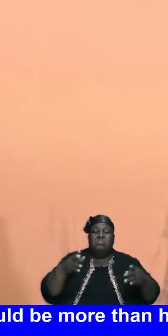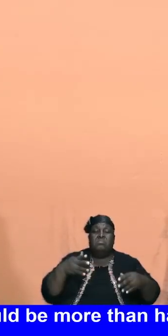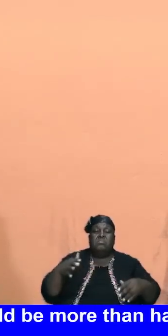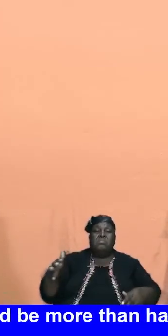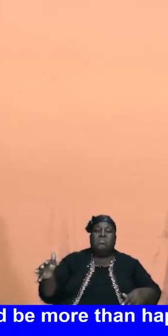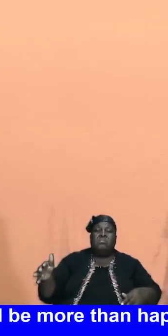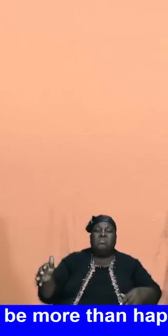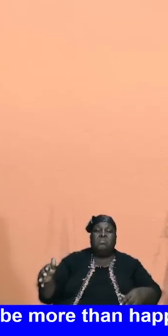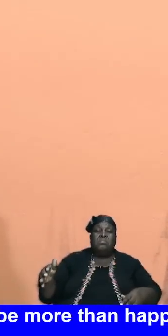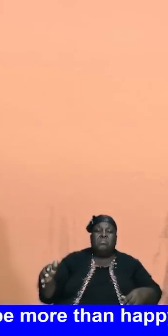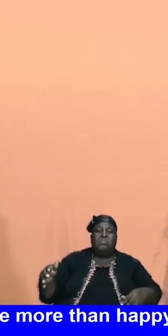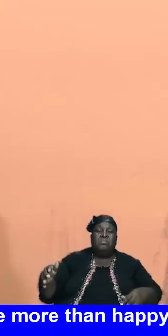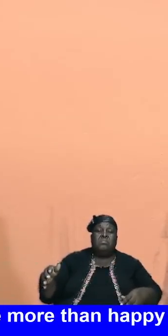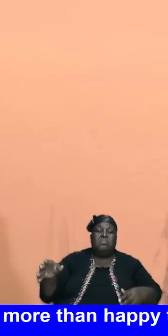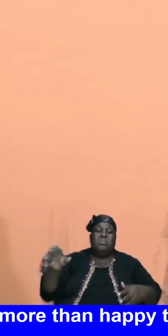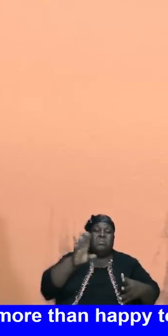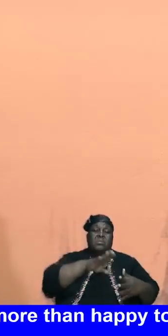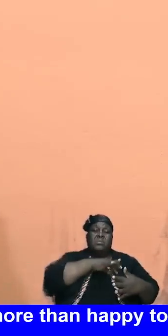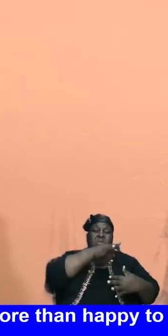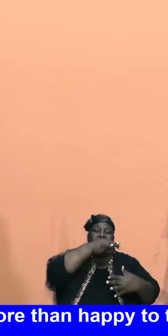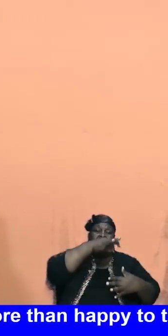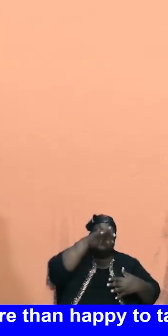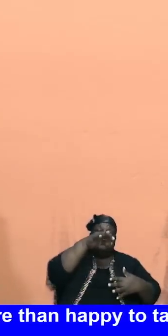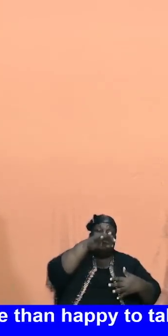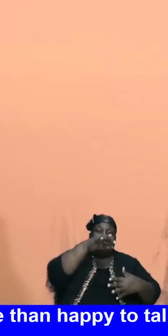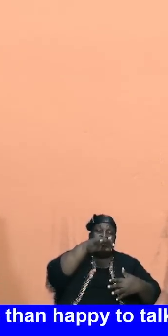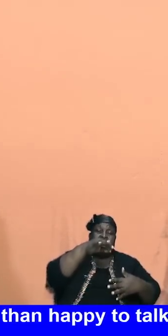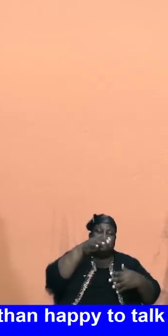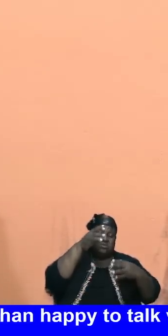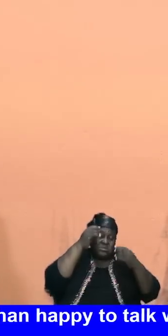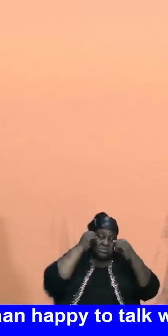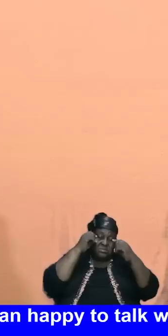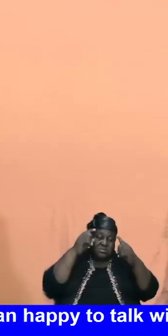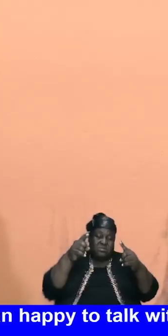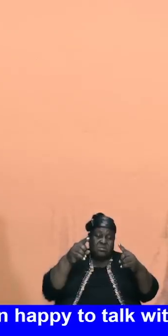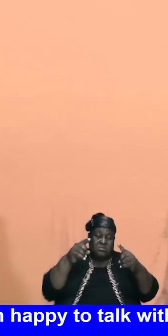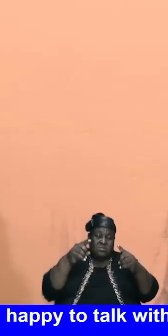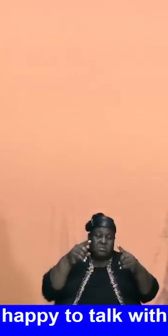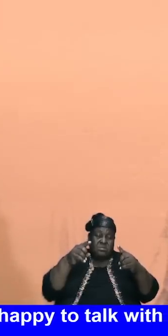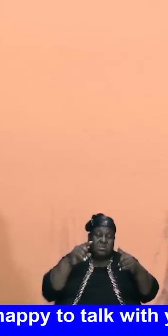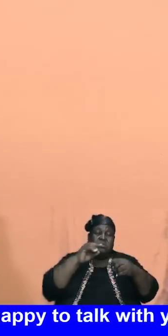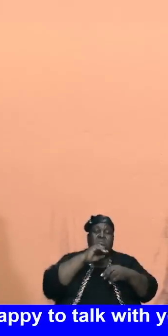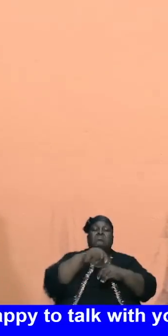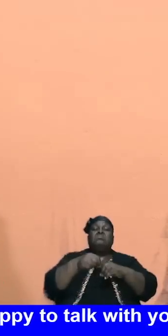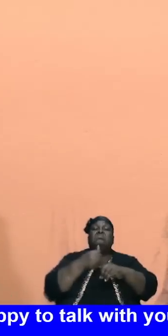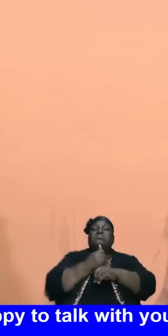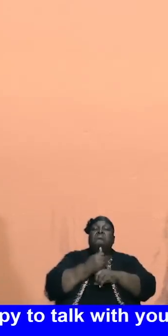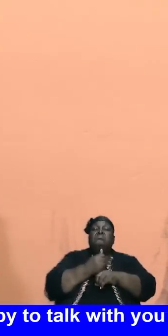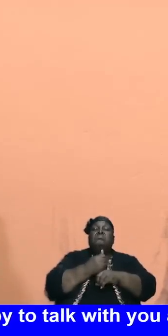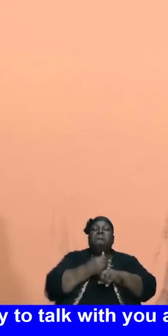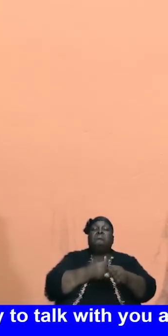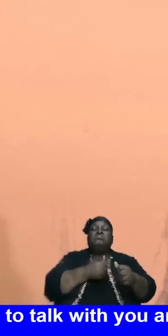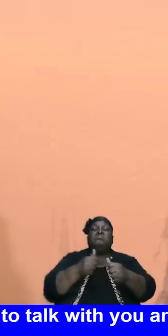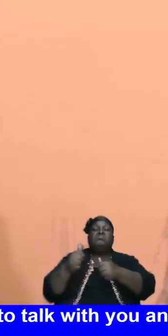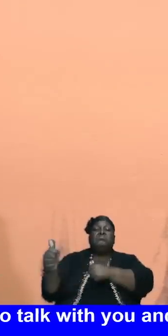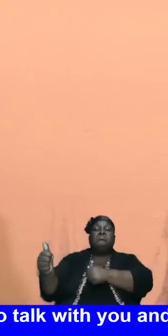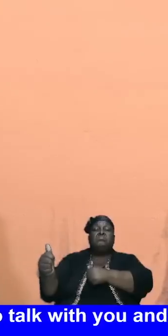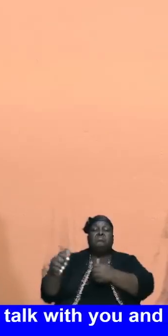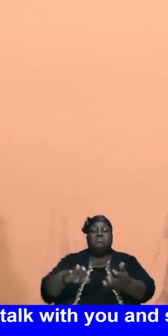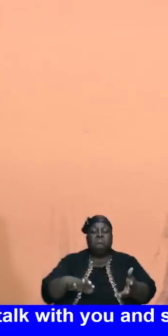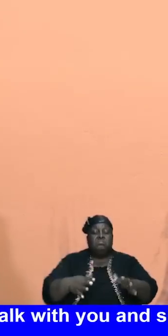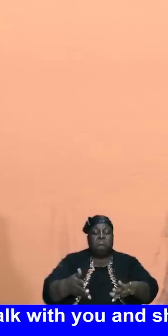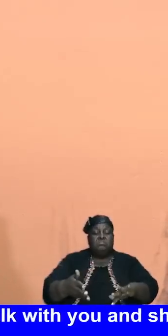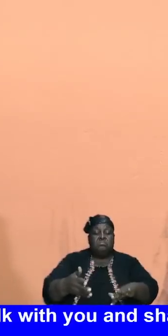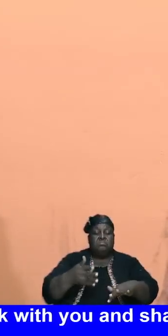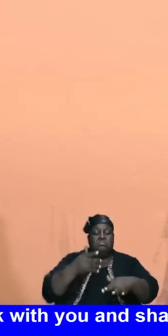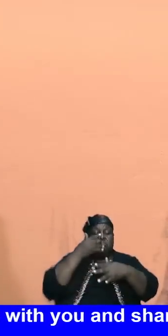tonight. The spirit, the word, the doctrine, the foundation of the apostles that the apostles died for, that you shed your